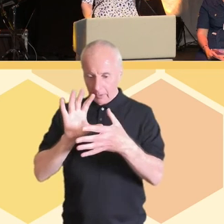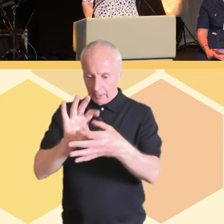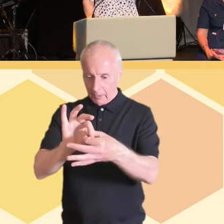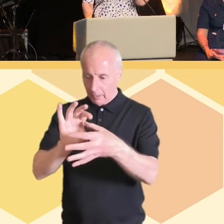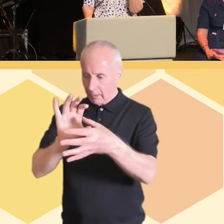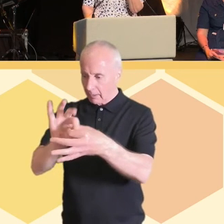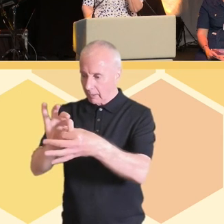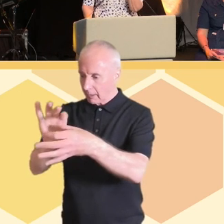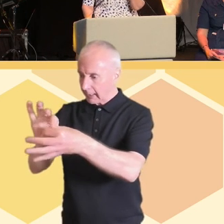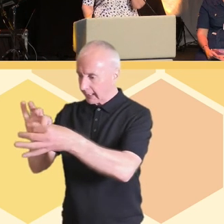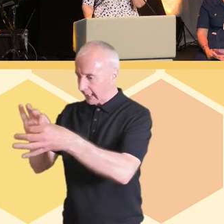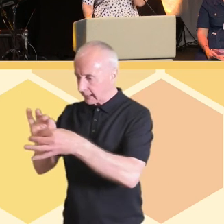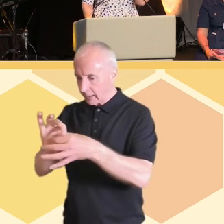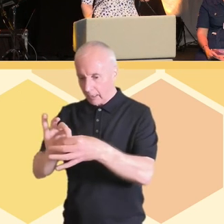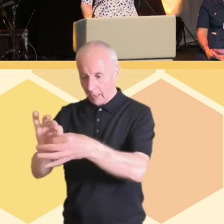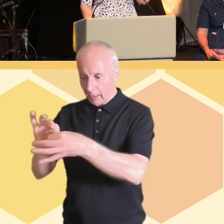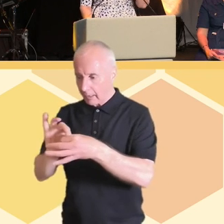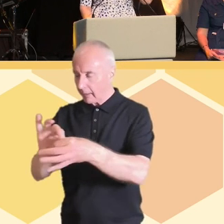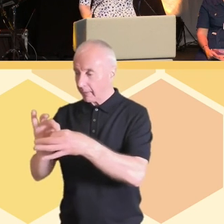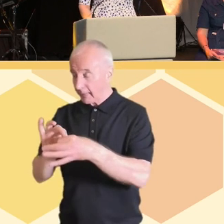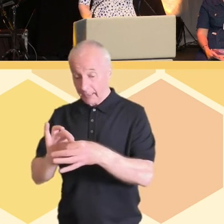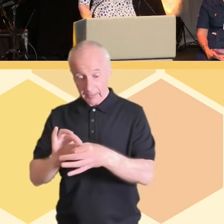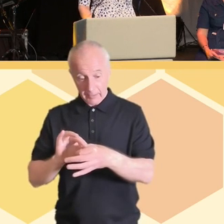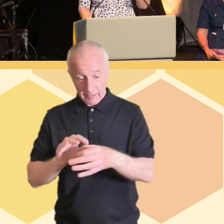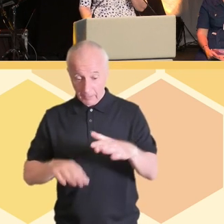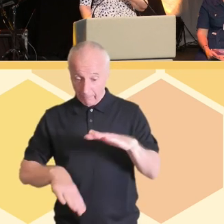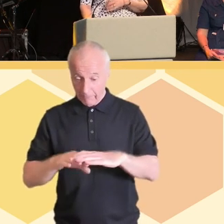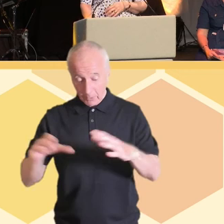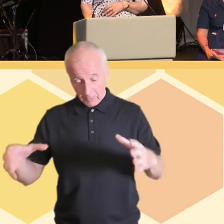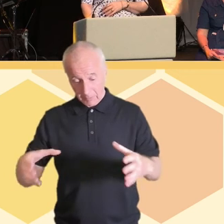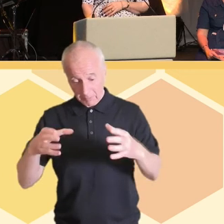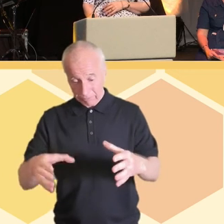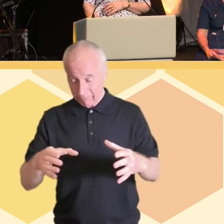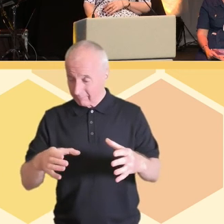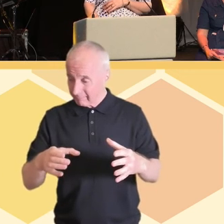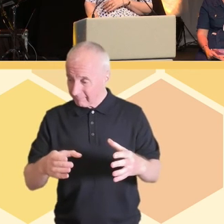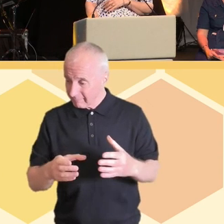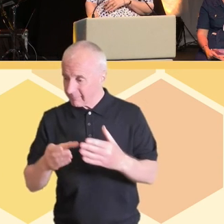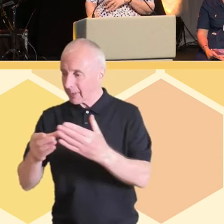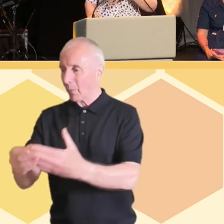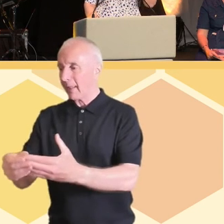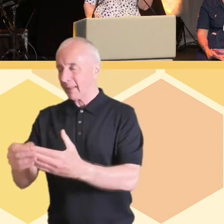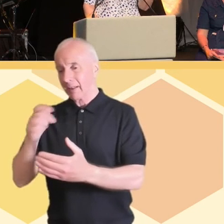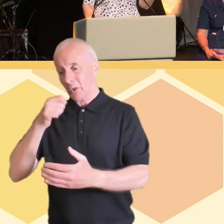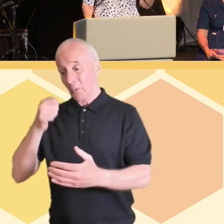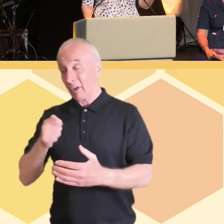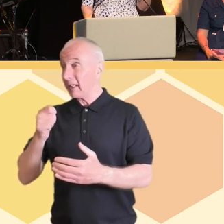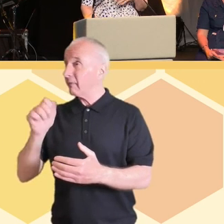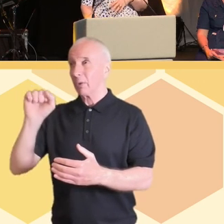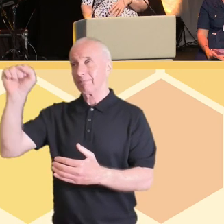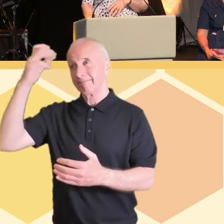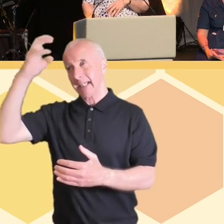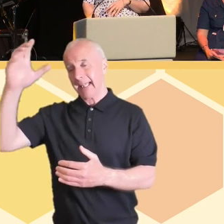potential and all the energy of our movement can be connected together and harnessed for the sake of the kingdom. And one of the things he's